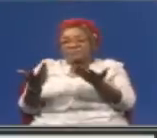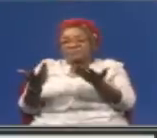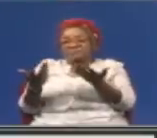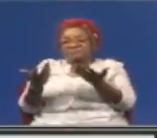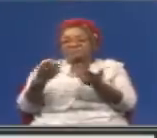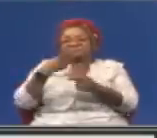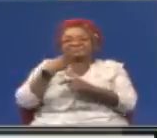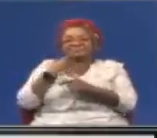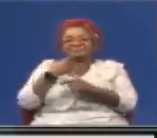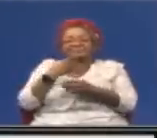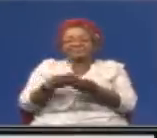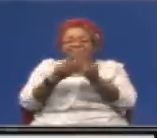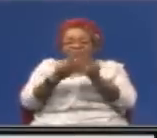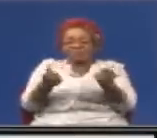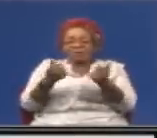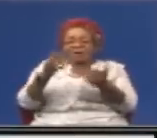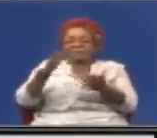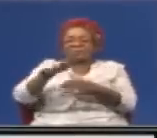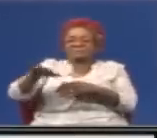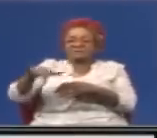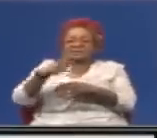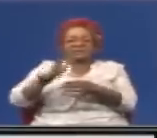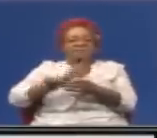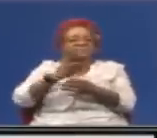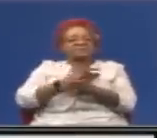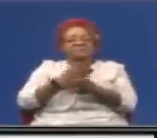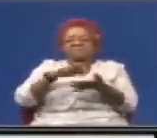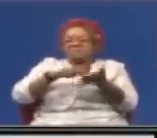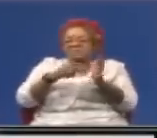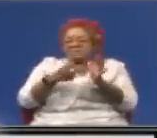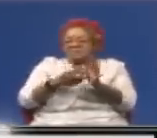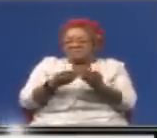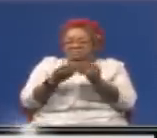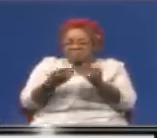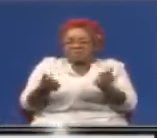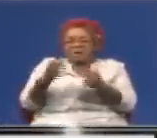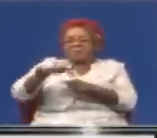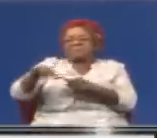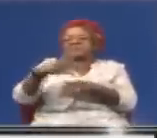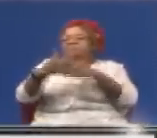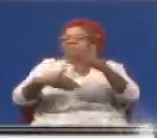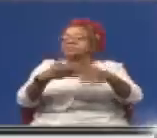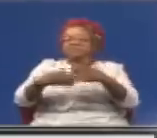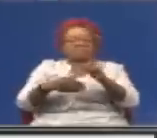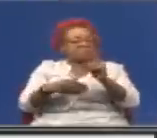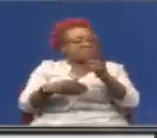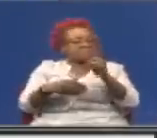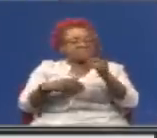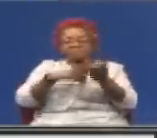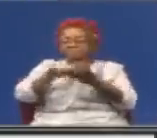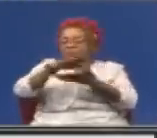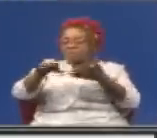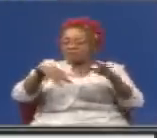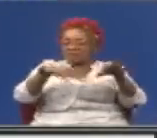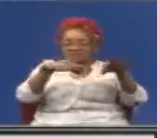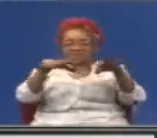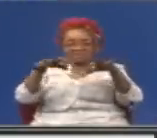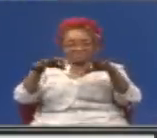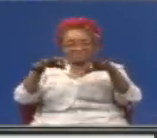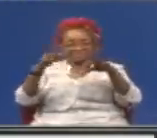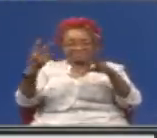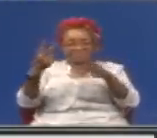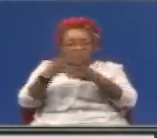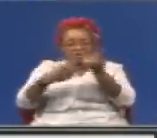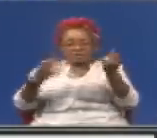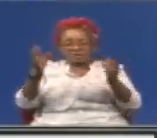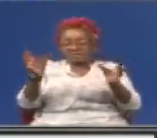a pure parliamentarians committee does not necessarily mean a purely parliamentary process, all eyes will be on both sides, Azimio la